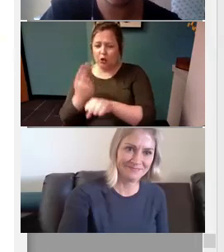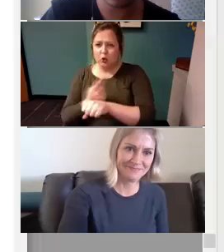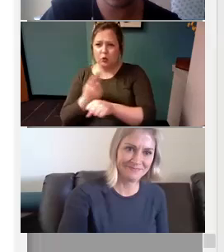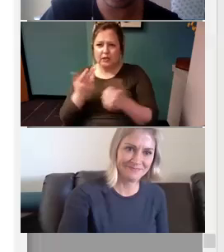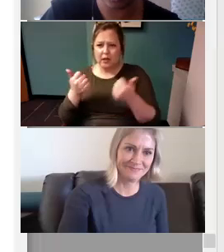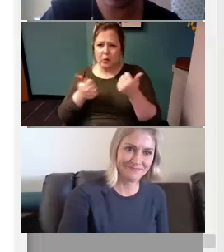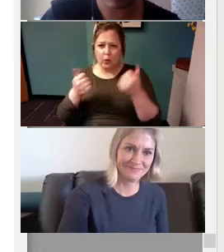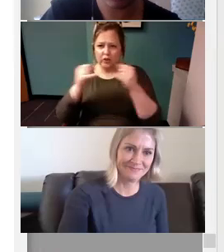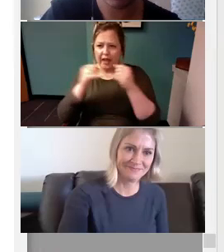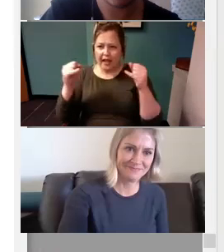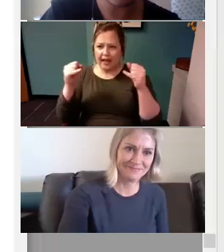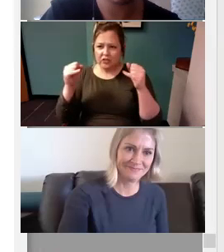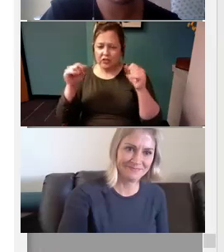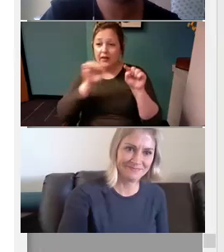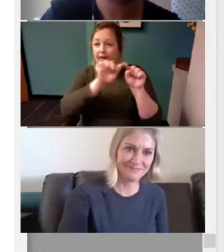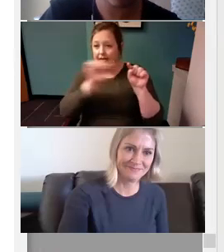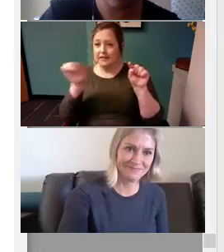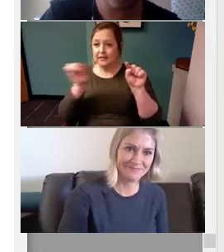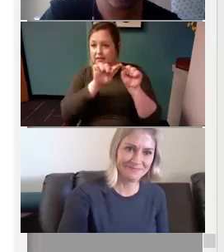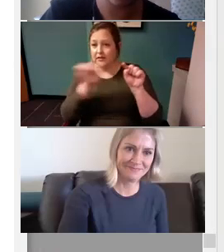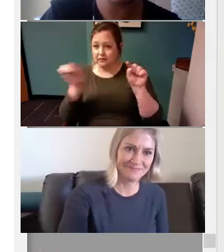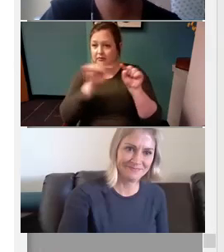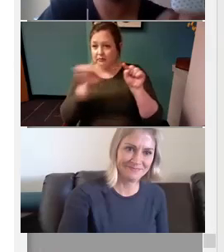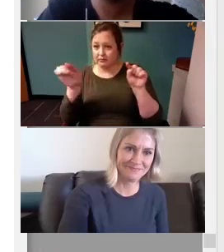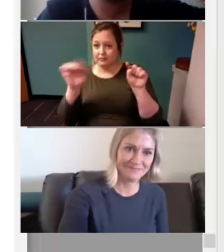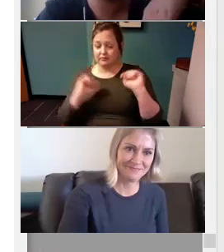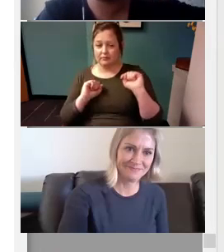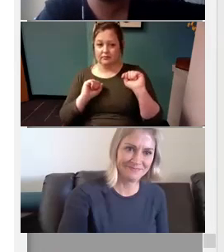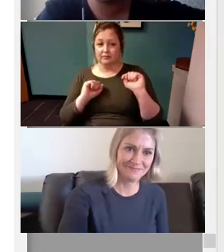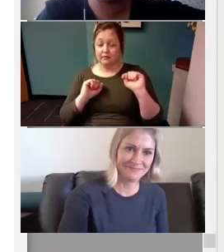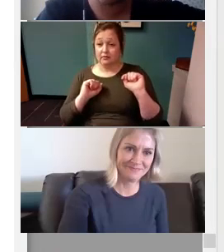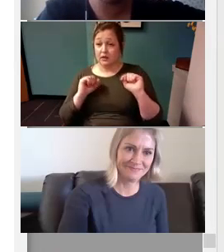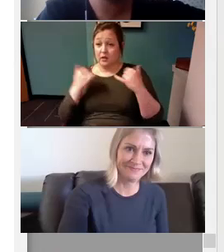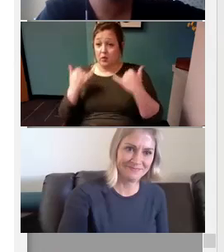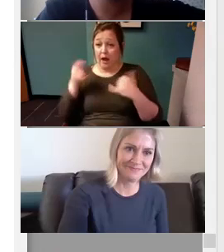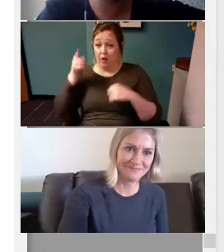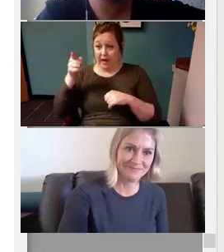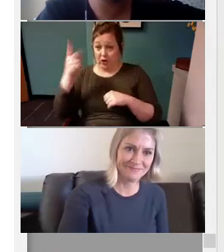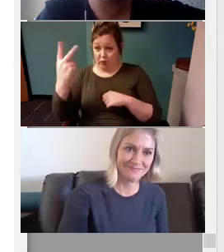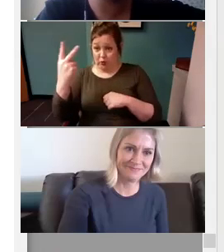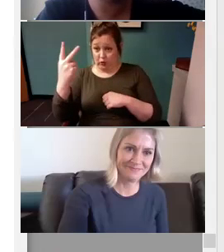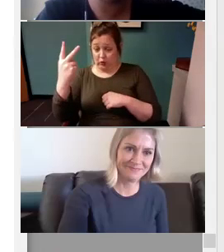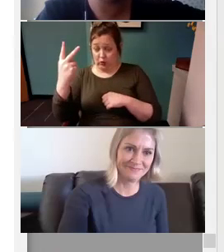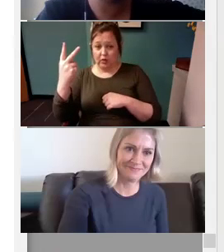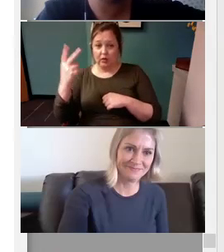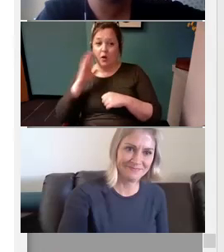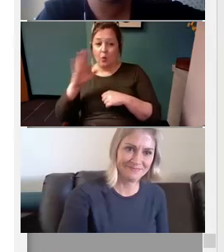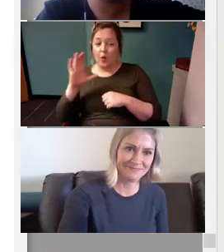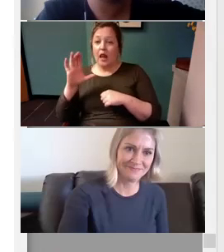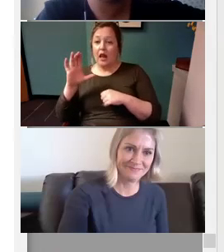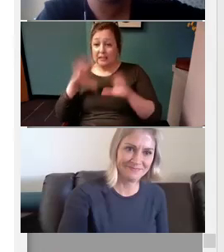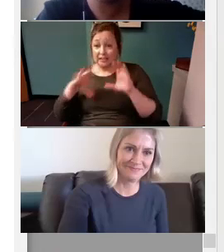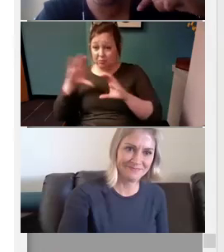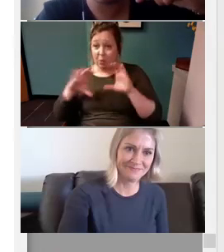to get to node 2, right? From node 2, I will explore node 2 now. So from node 2, I basically use